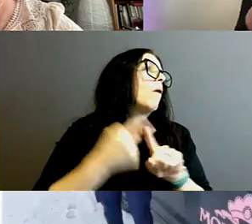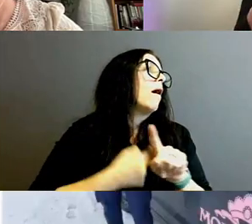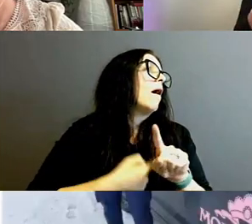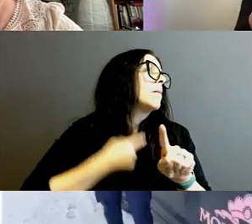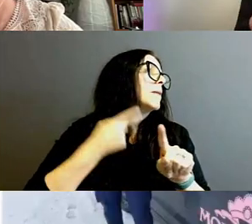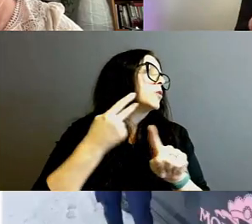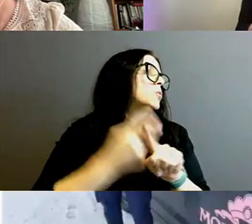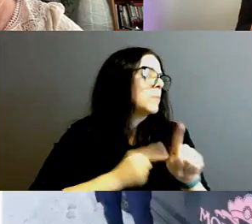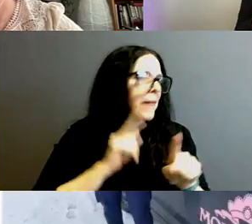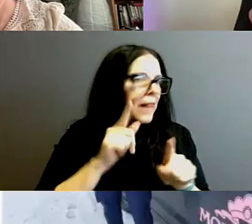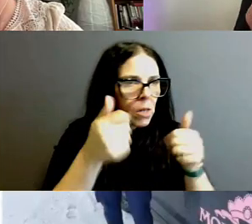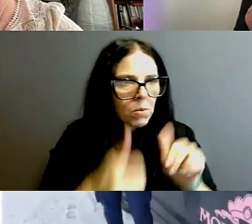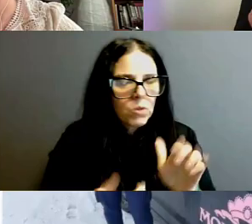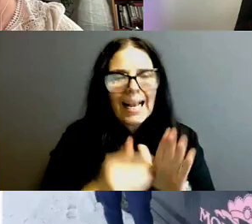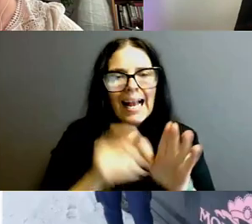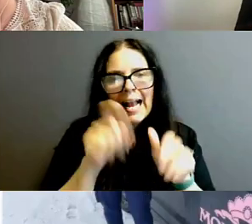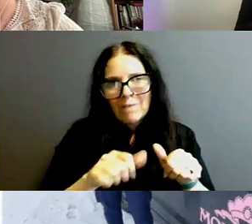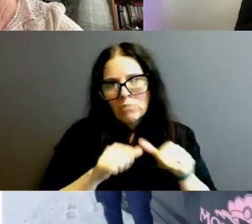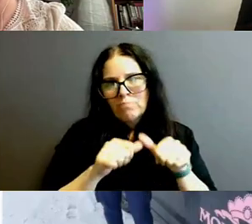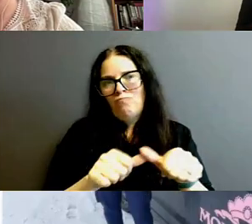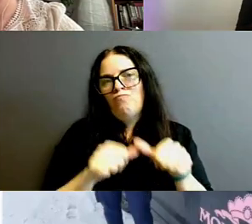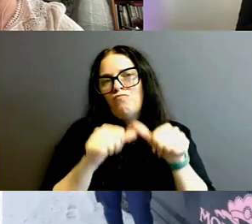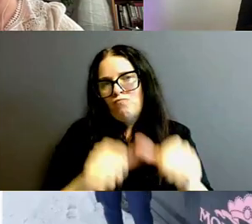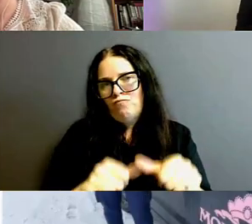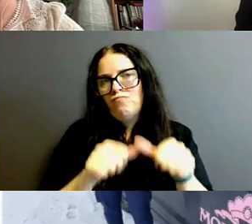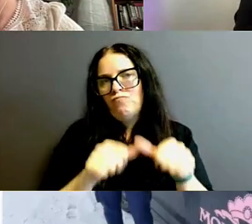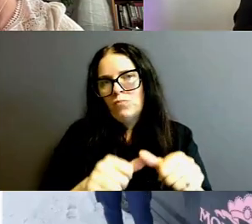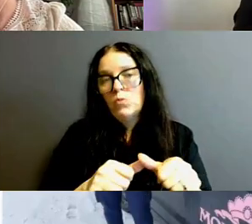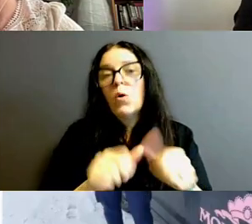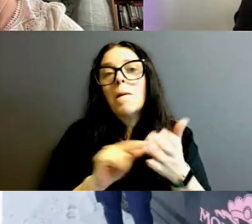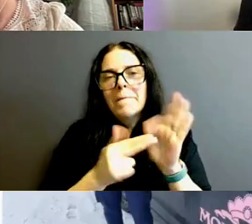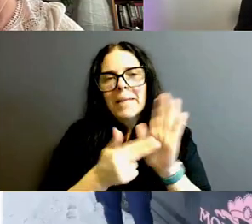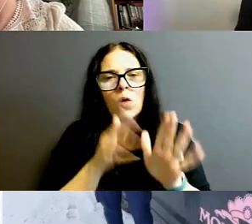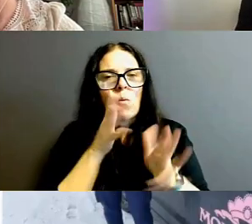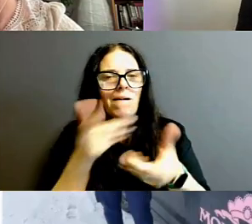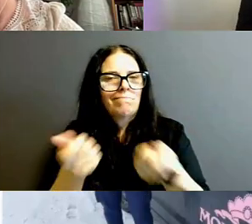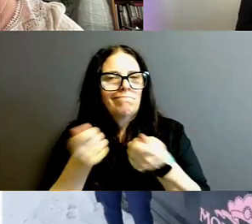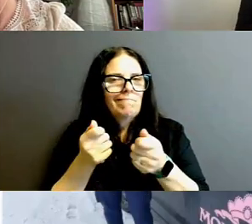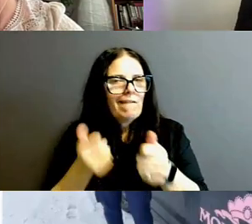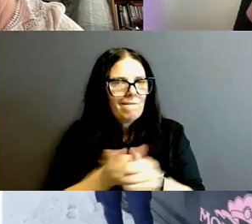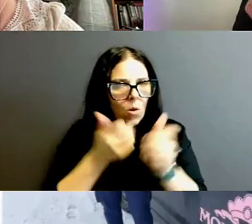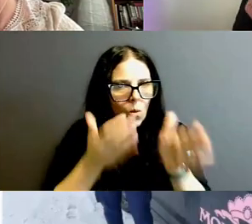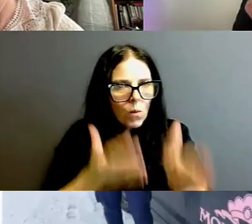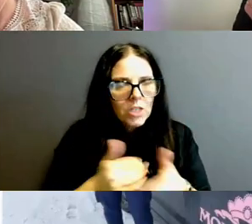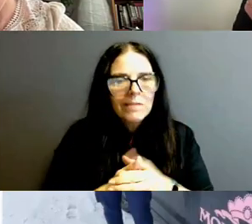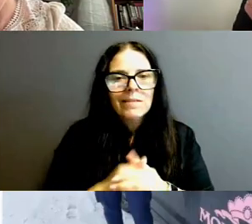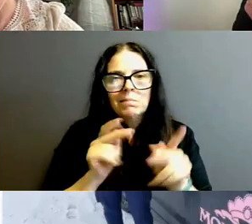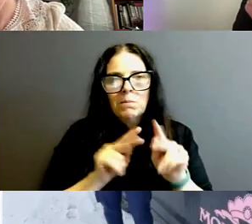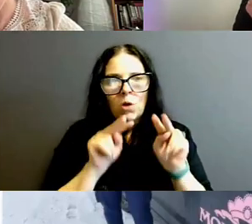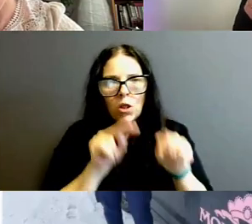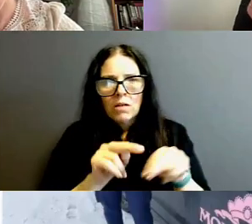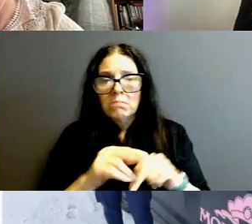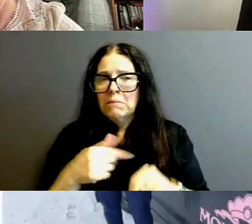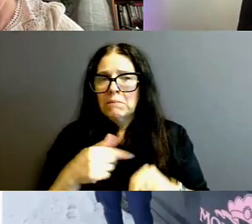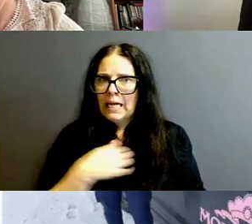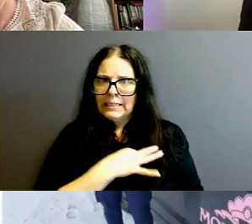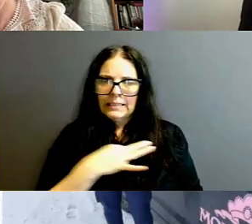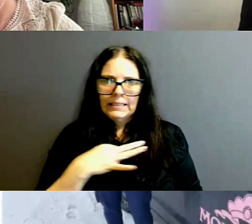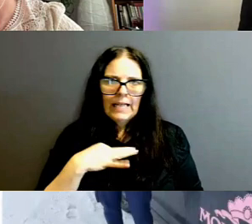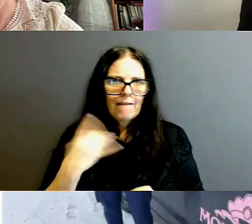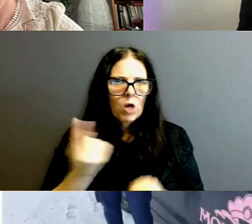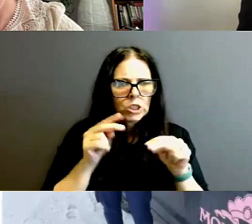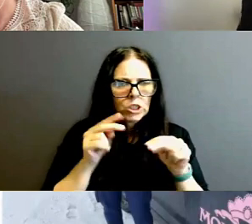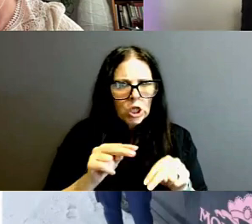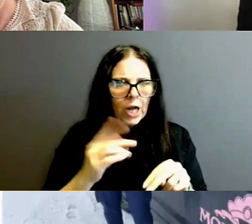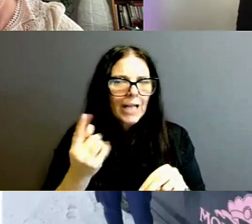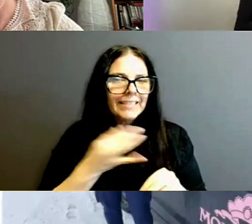You has to be consistent so that you have followers and you have people looking. I have my staff always looking like, okay, what are